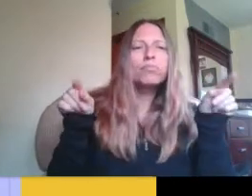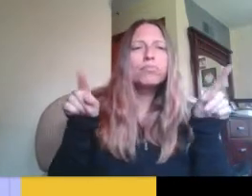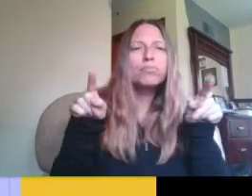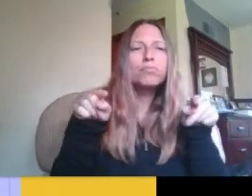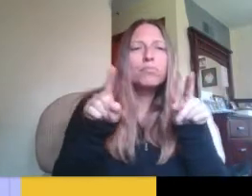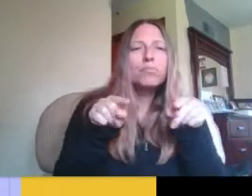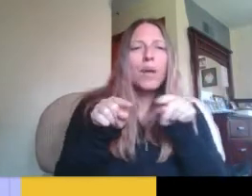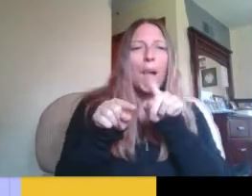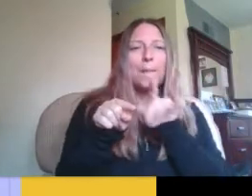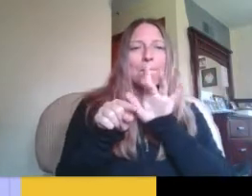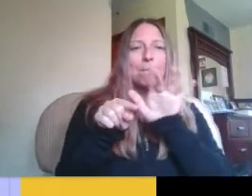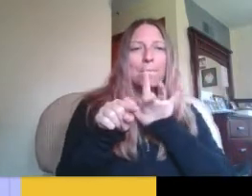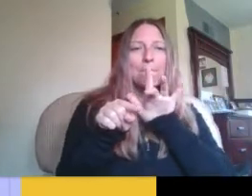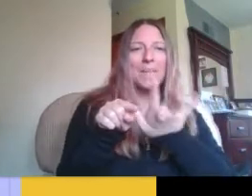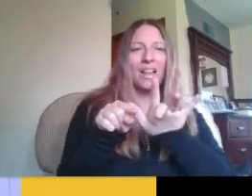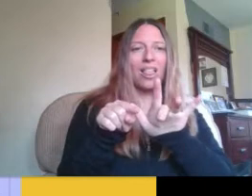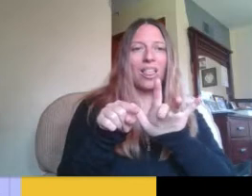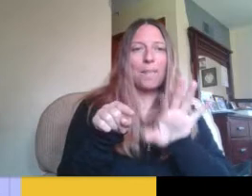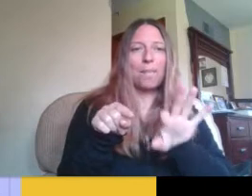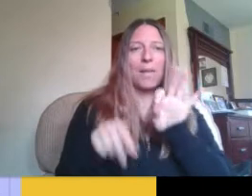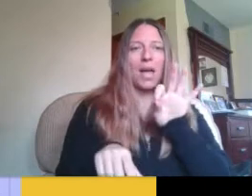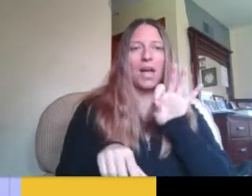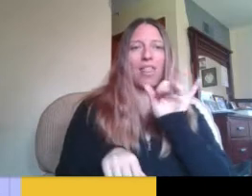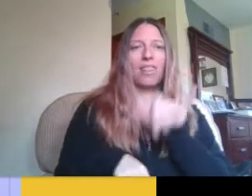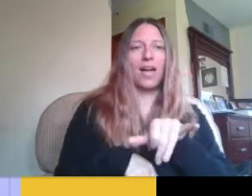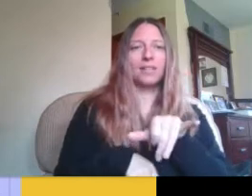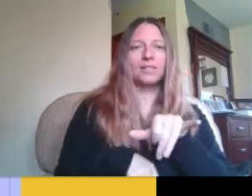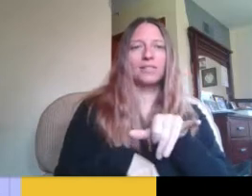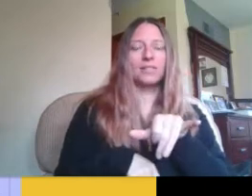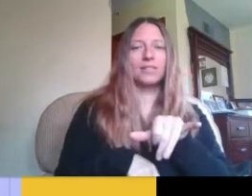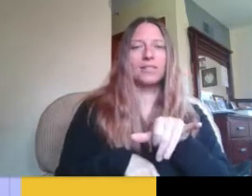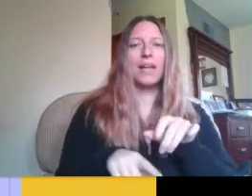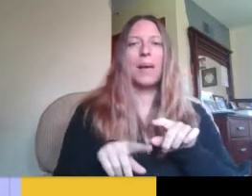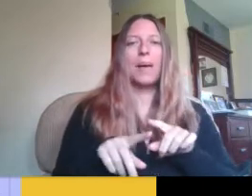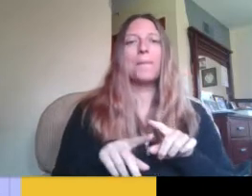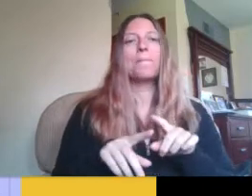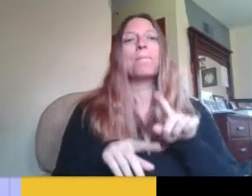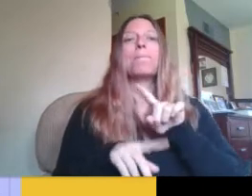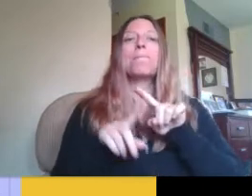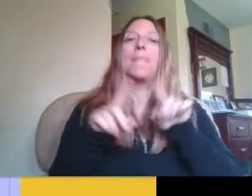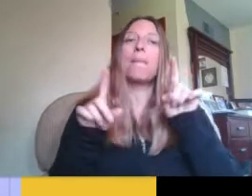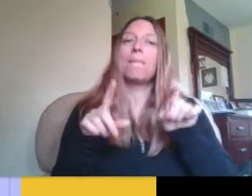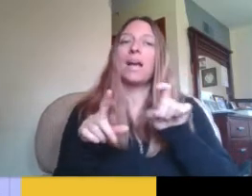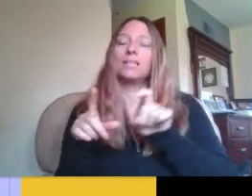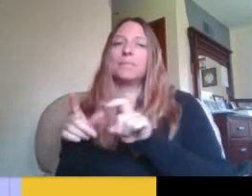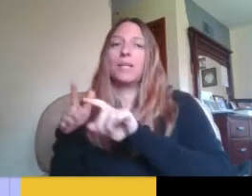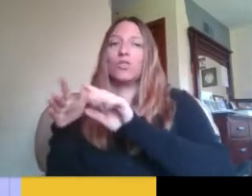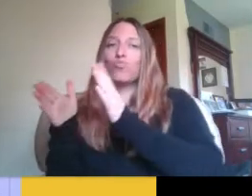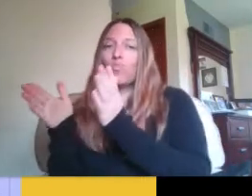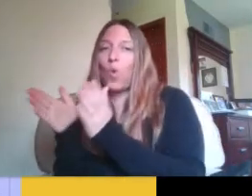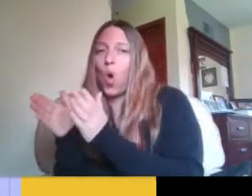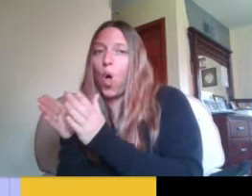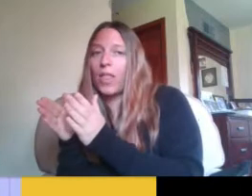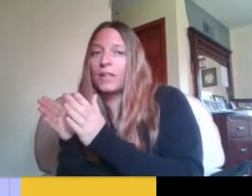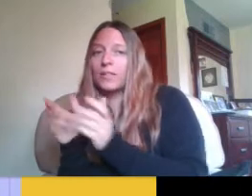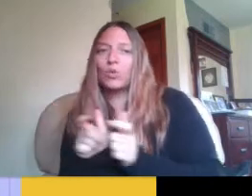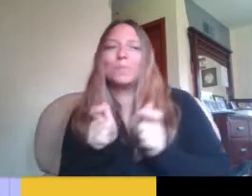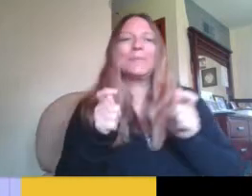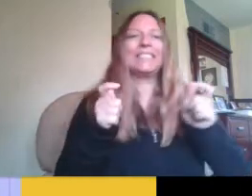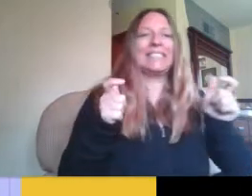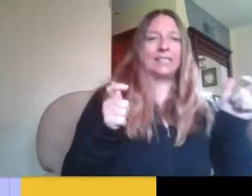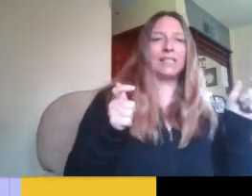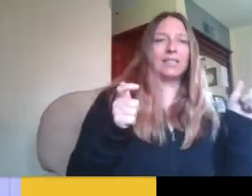That's because finding the middle value of a data set requires that its members be in order from the least to the greatest, or vice versa.